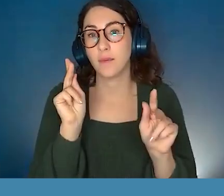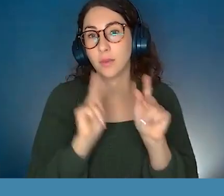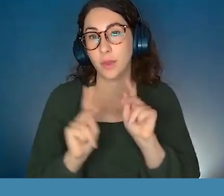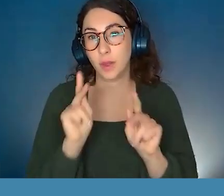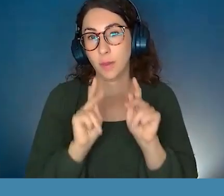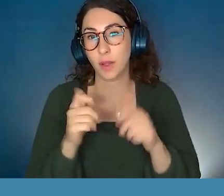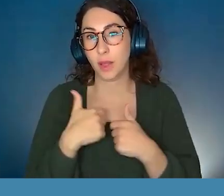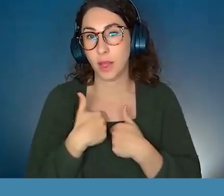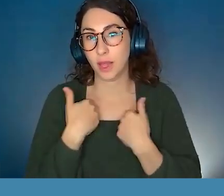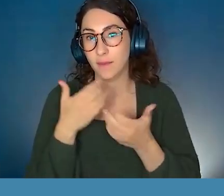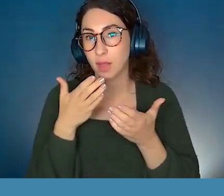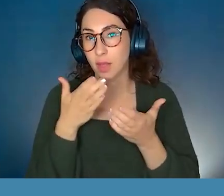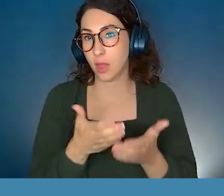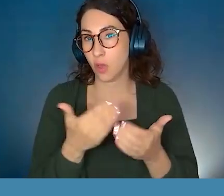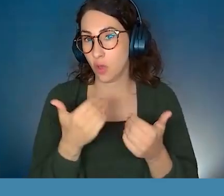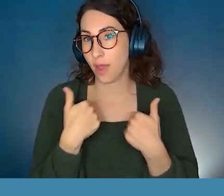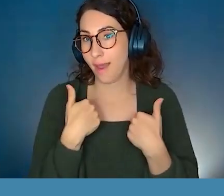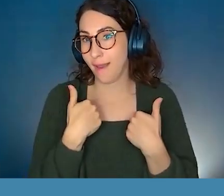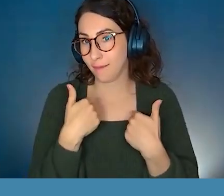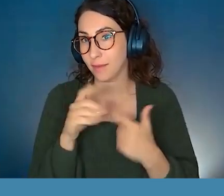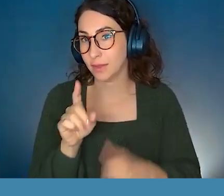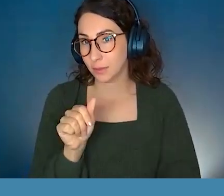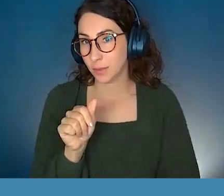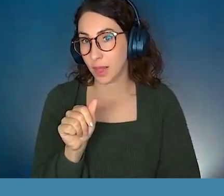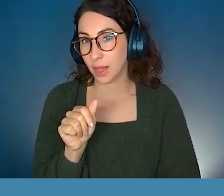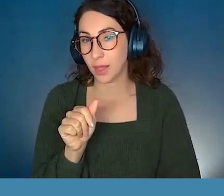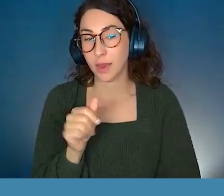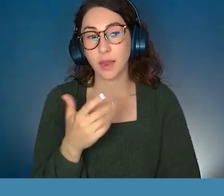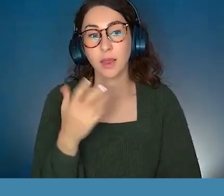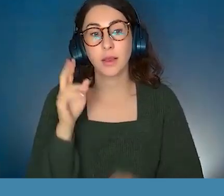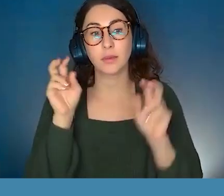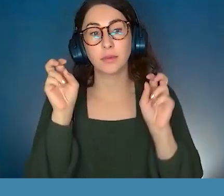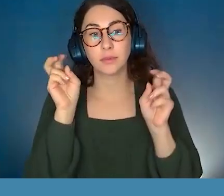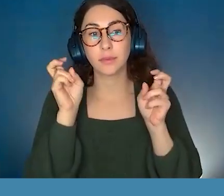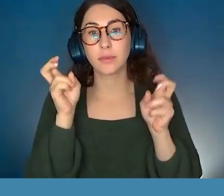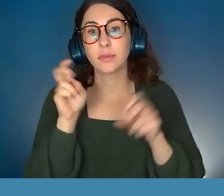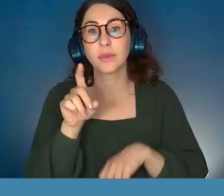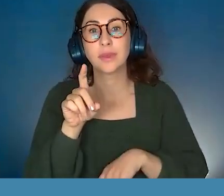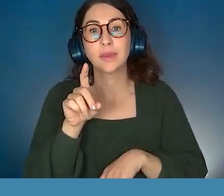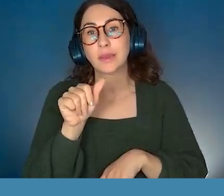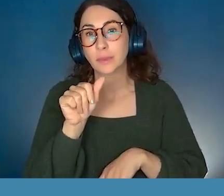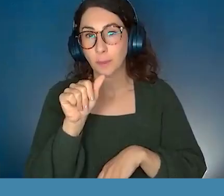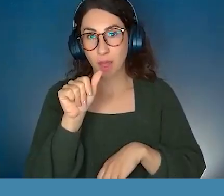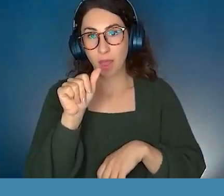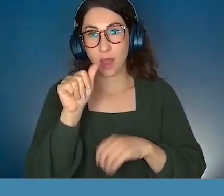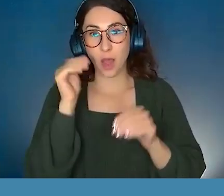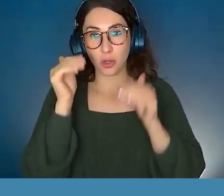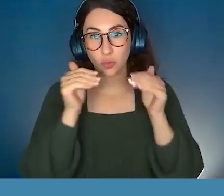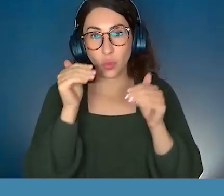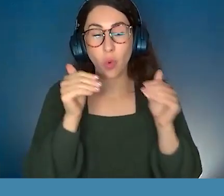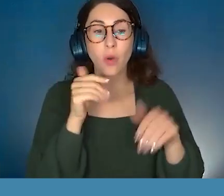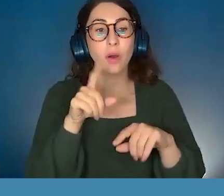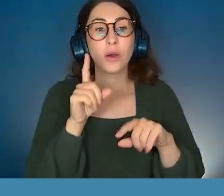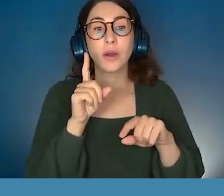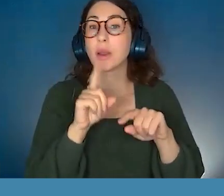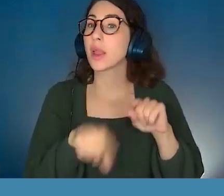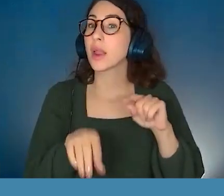who have a disability, or as they say, a disabled adult or frail elders. Those individuals cannot be